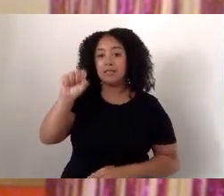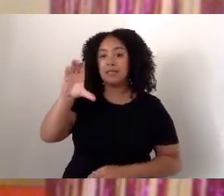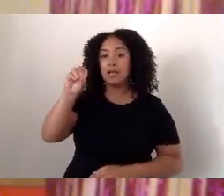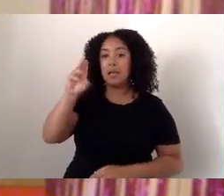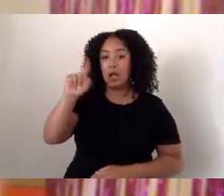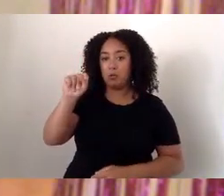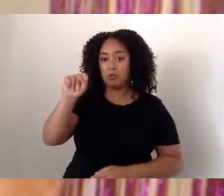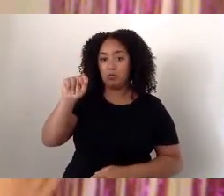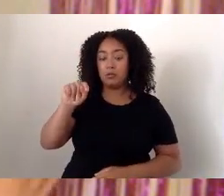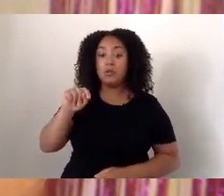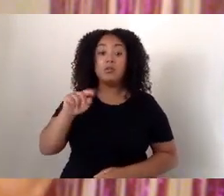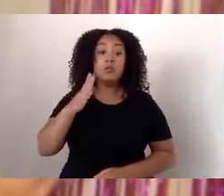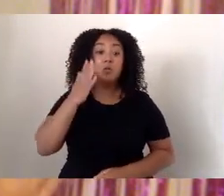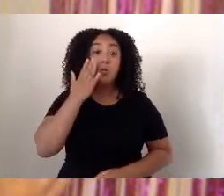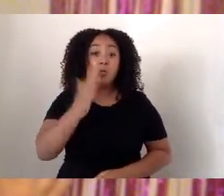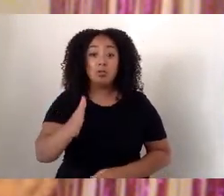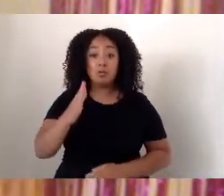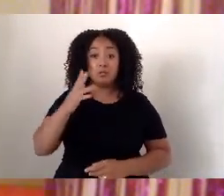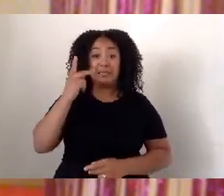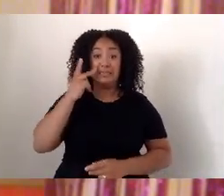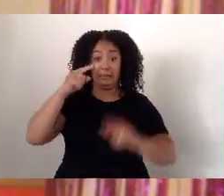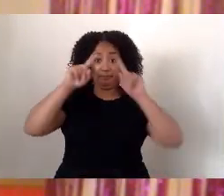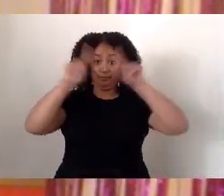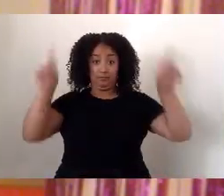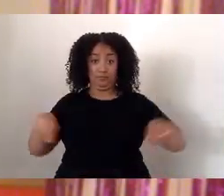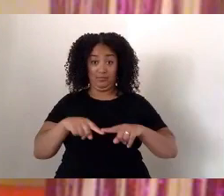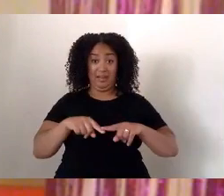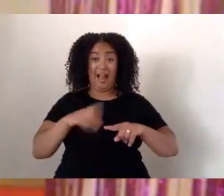signing right over here.